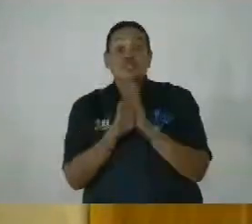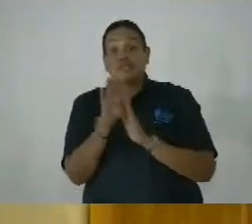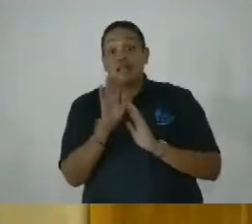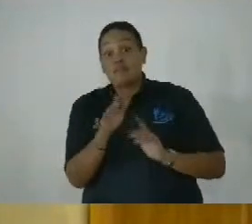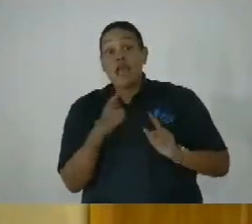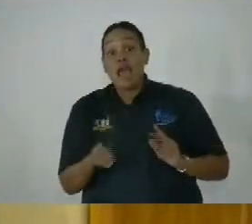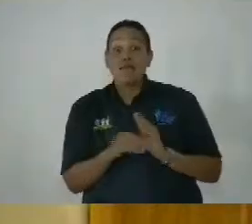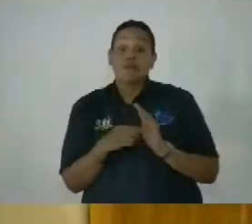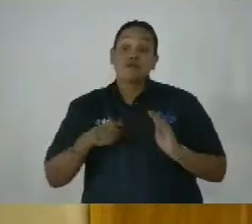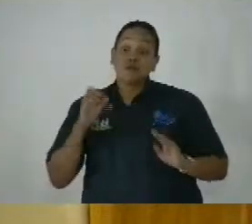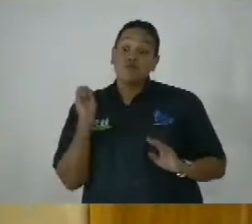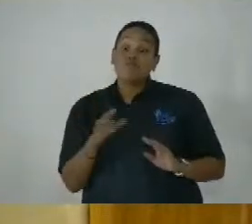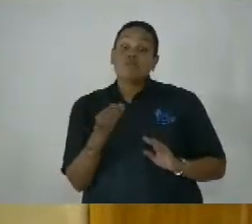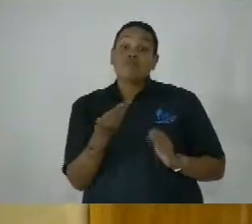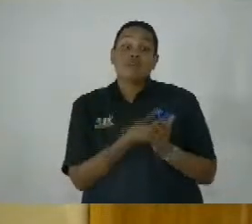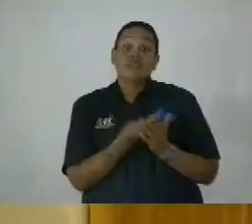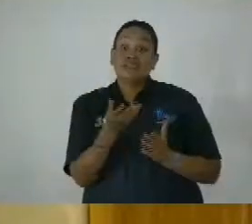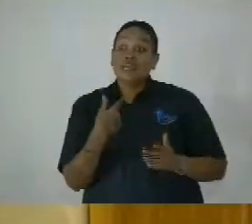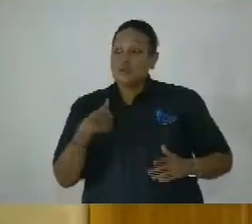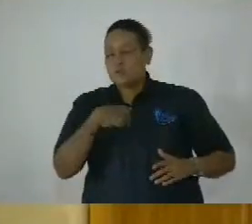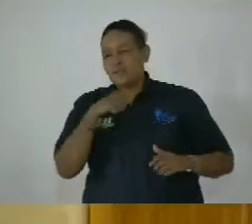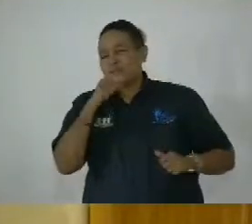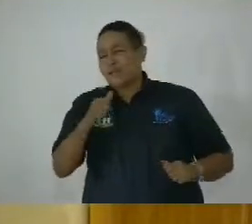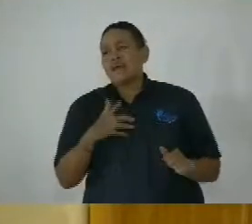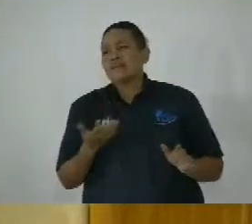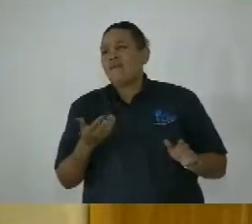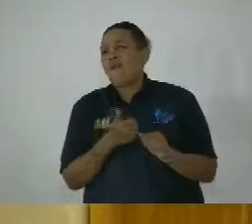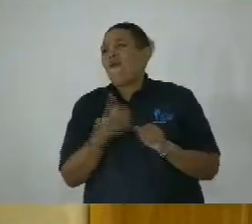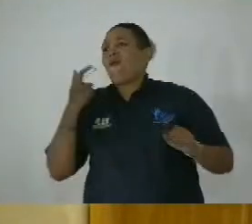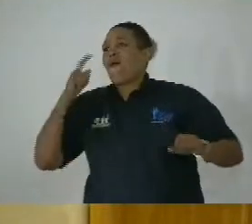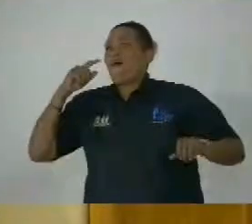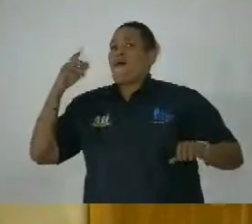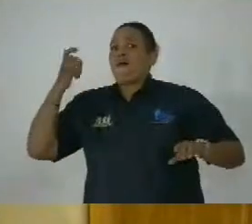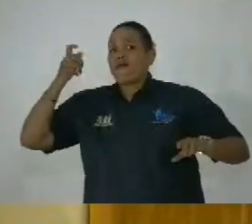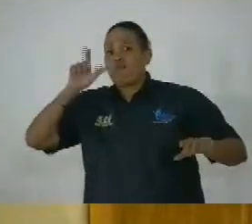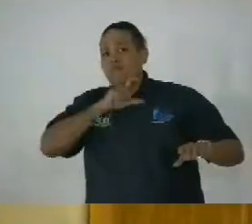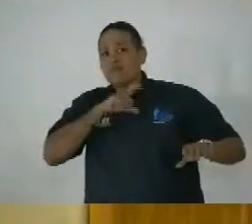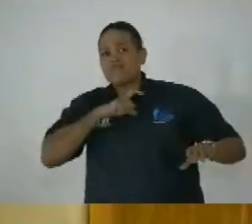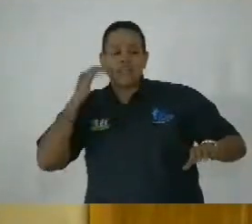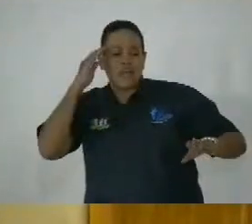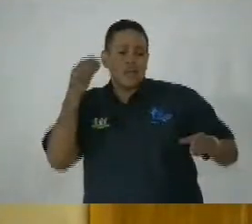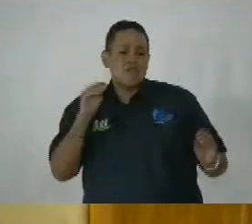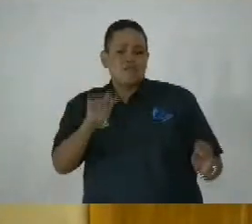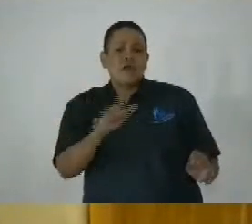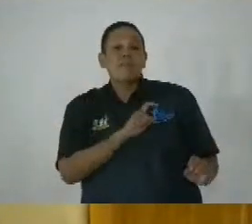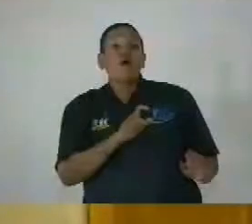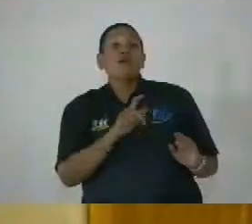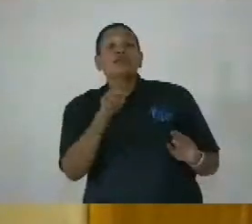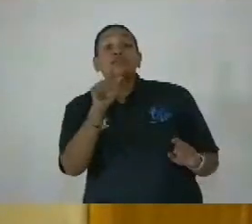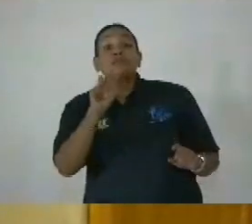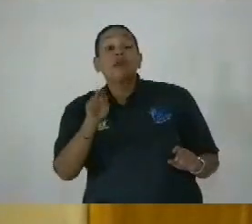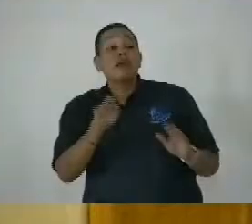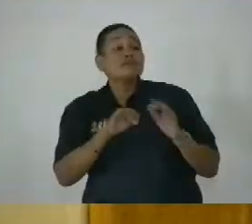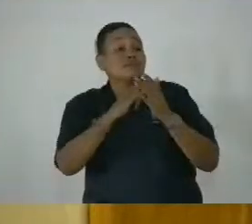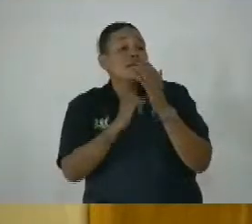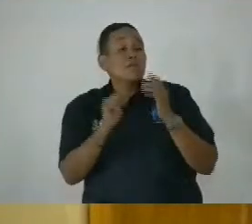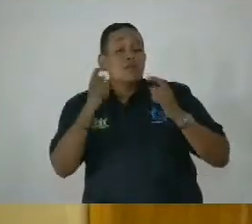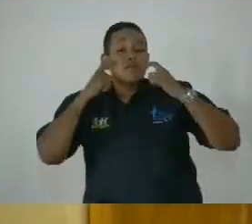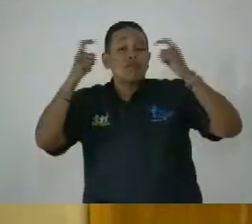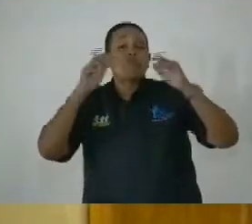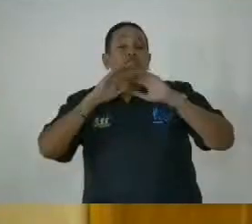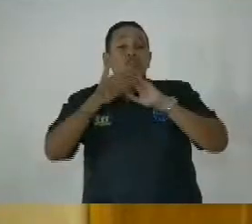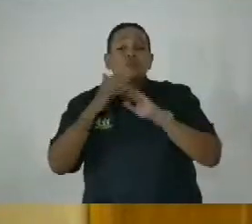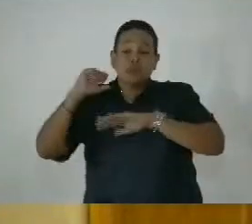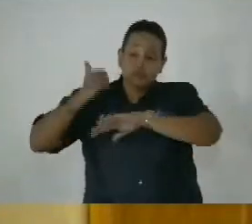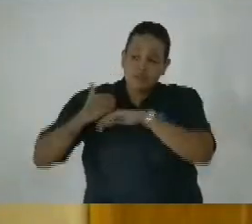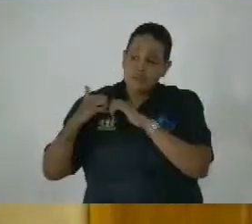have already earmarked that, so we'll not be far from the police headquarters. But that police plaza, designed by a famous Jamaican architect,